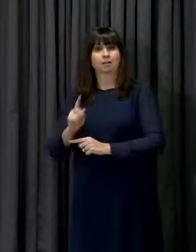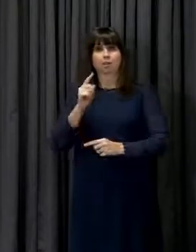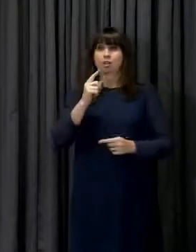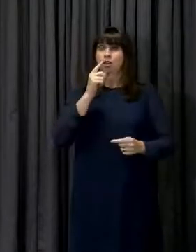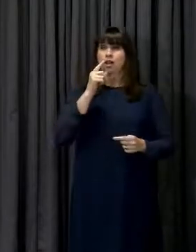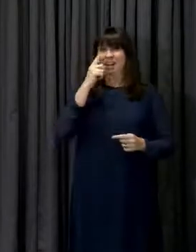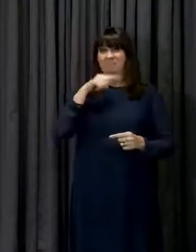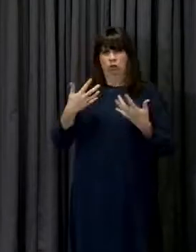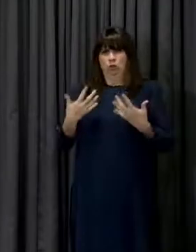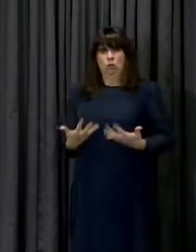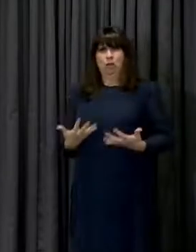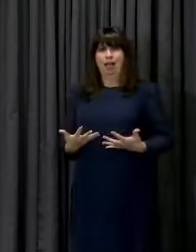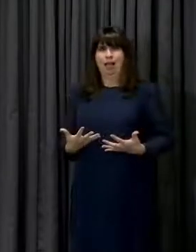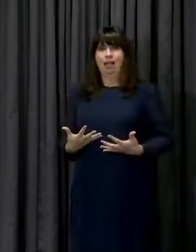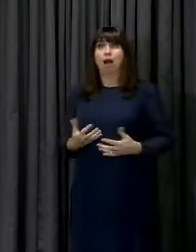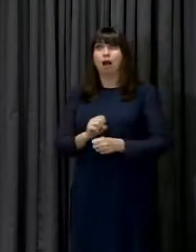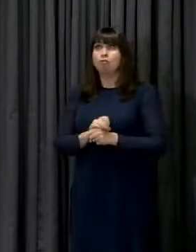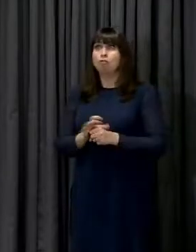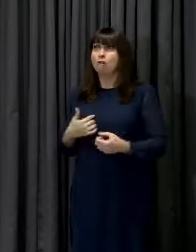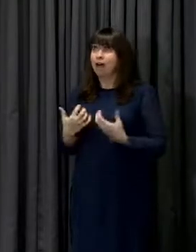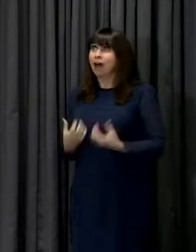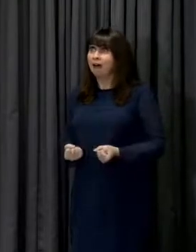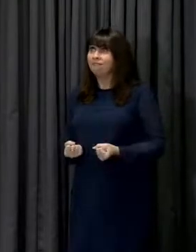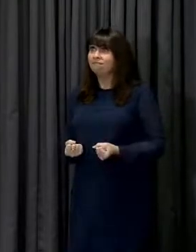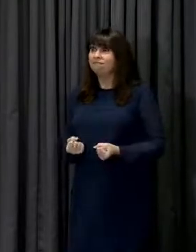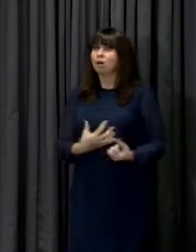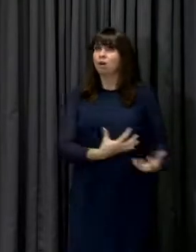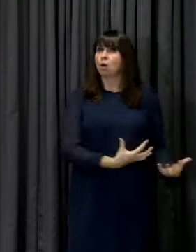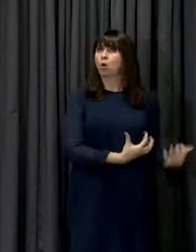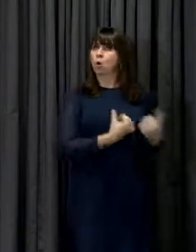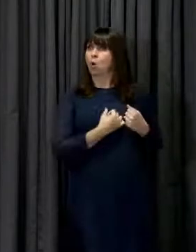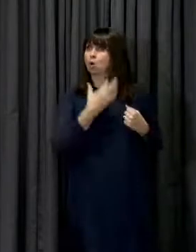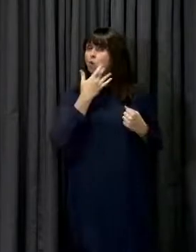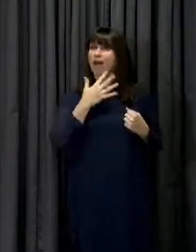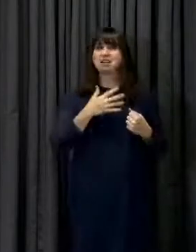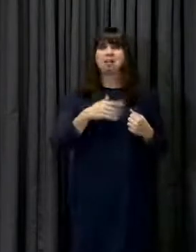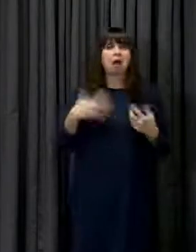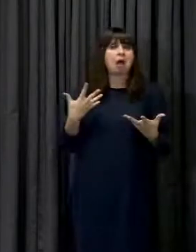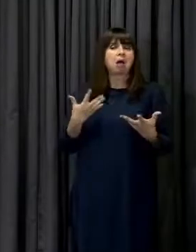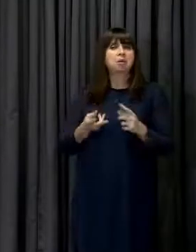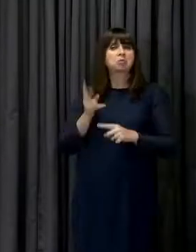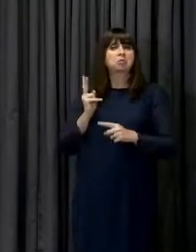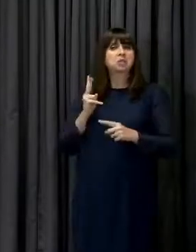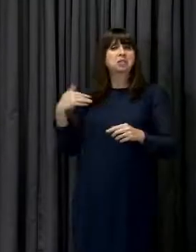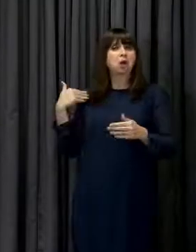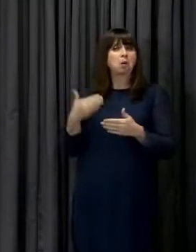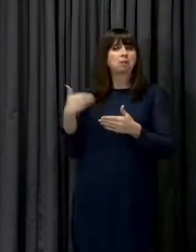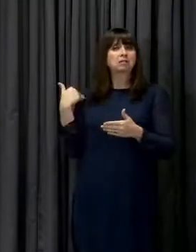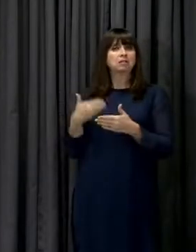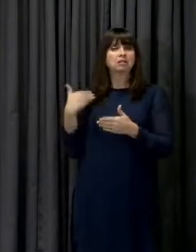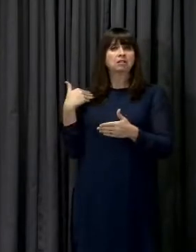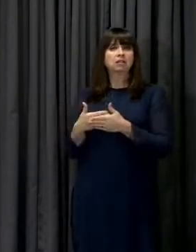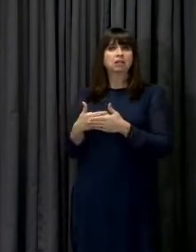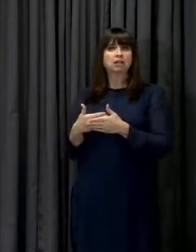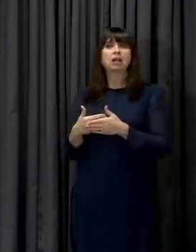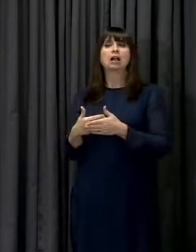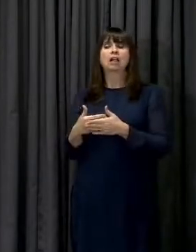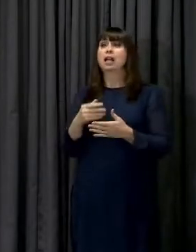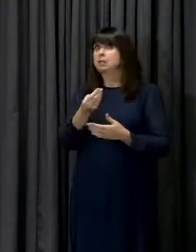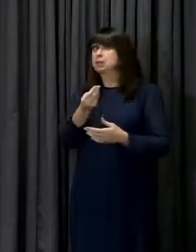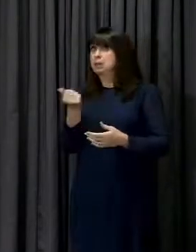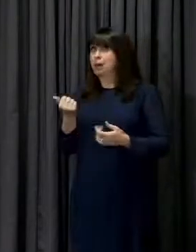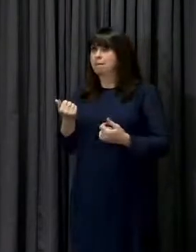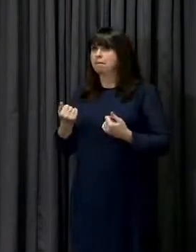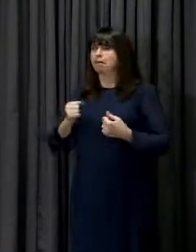at some point over the last fortnight. And it may be longer before we see pressure on our NHS reducing.